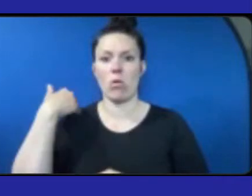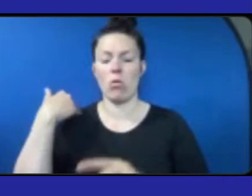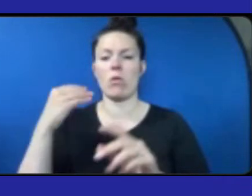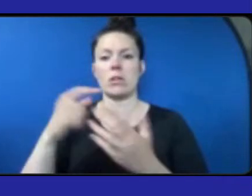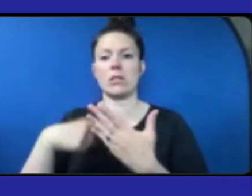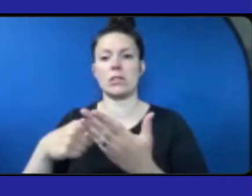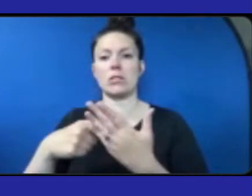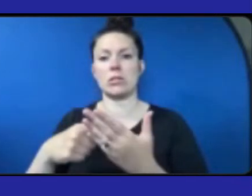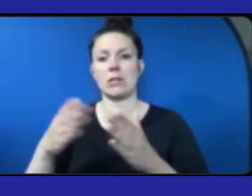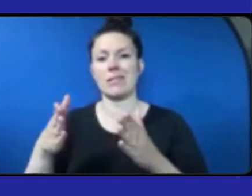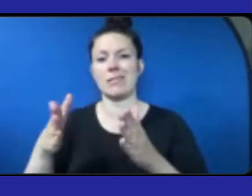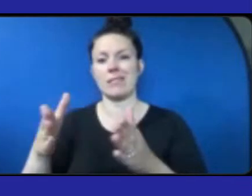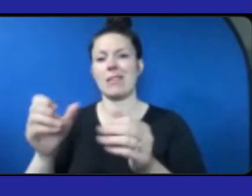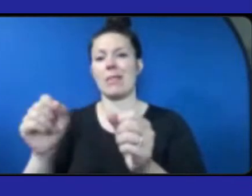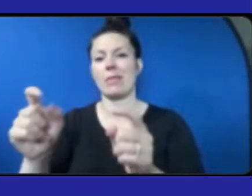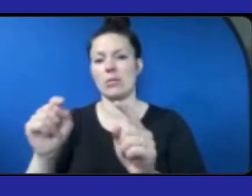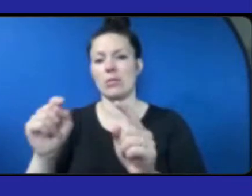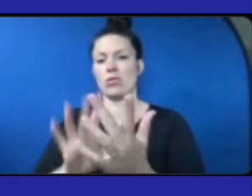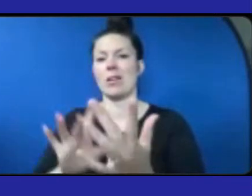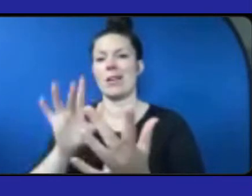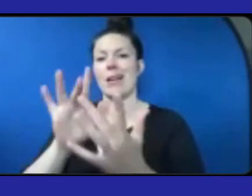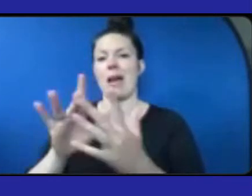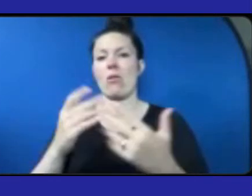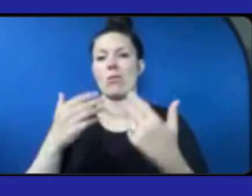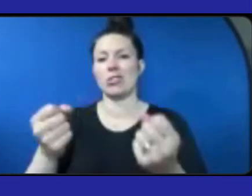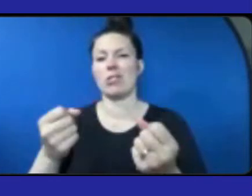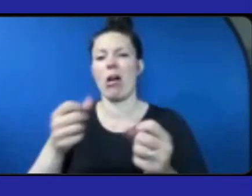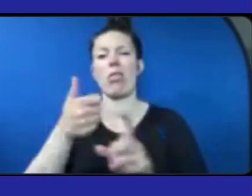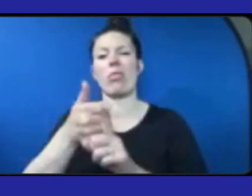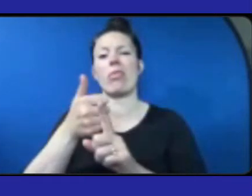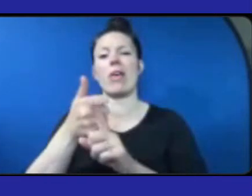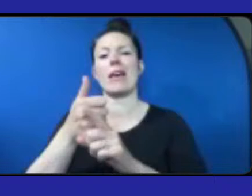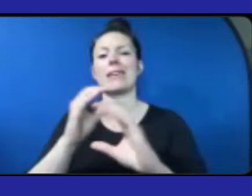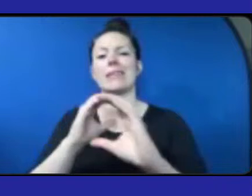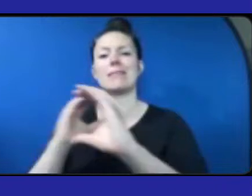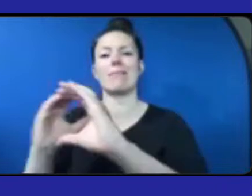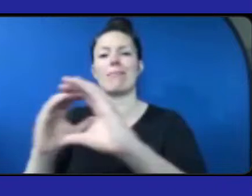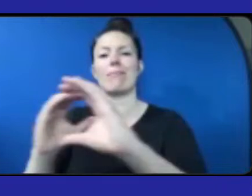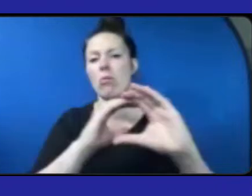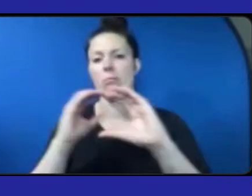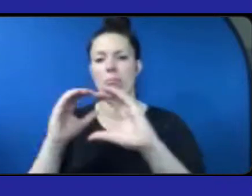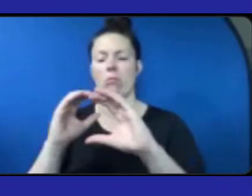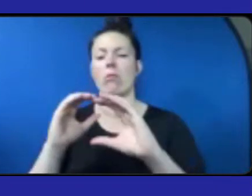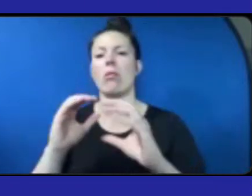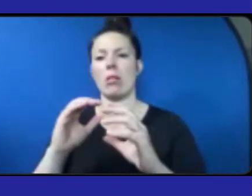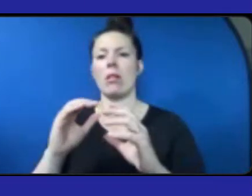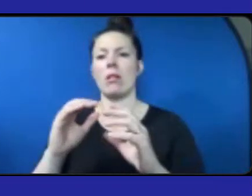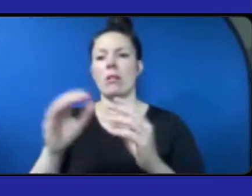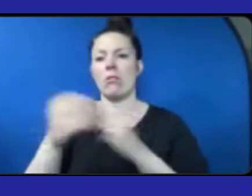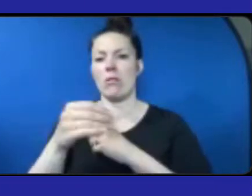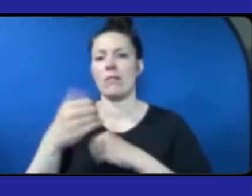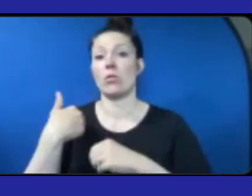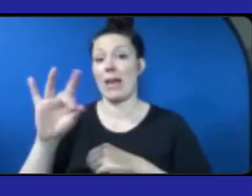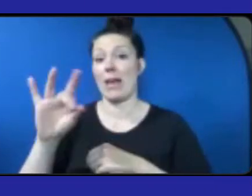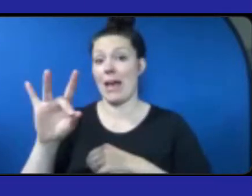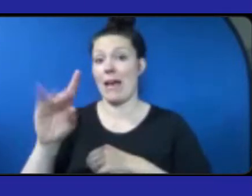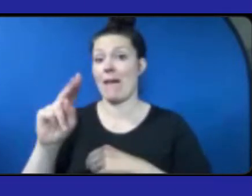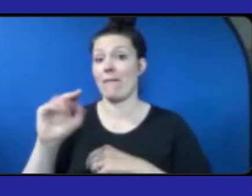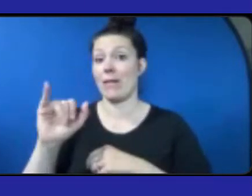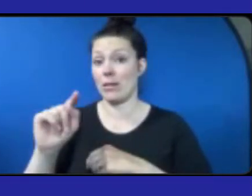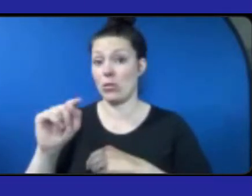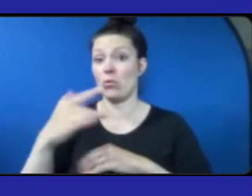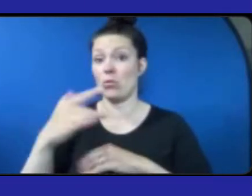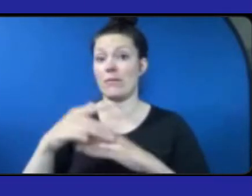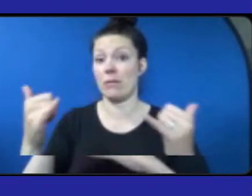Health Outreach and Wellness Program, which is a mobile venue. We have 8 units out on the street today. They